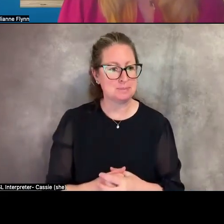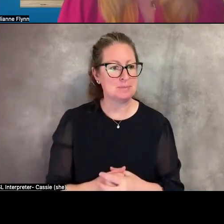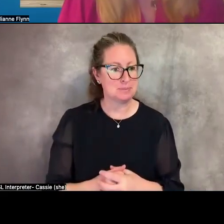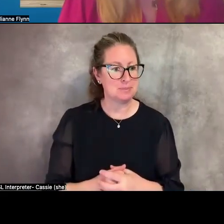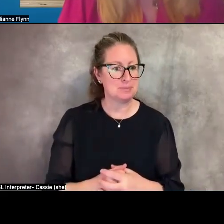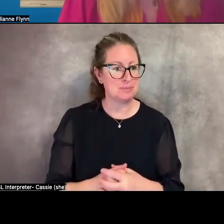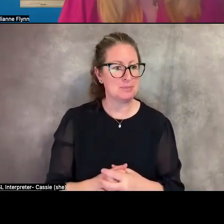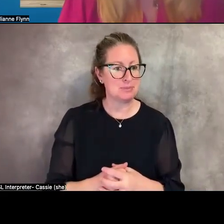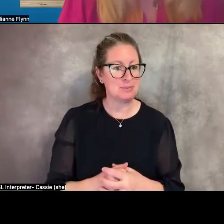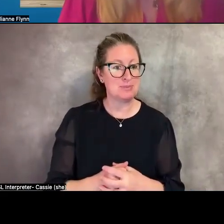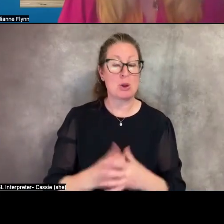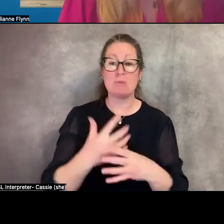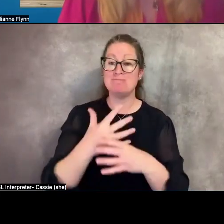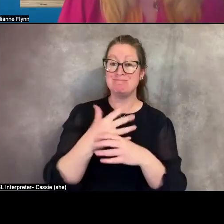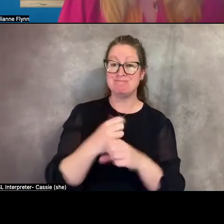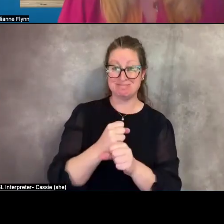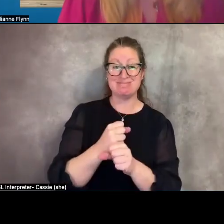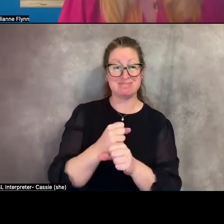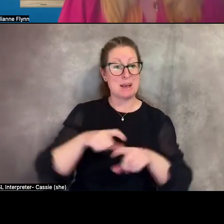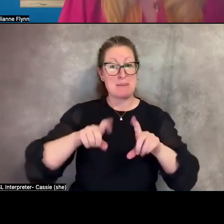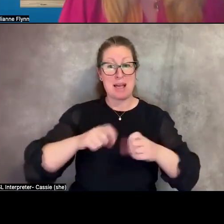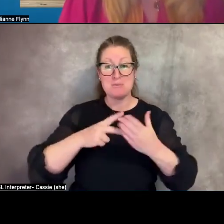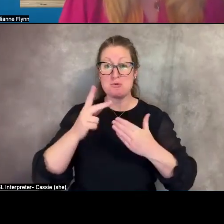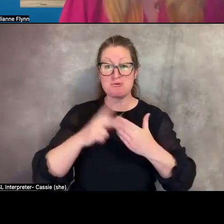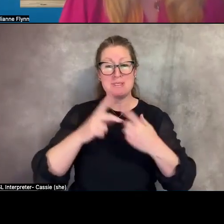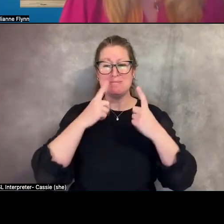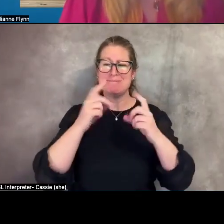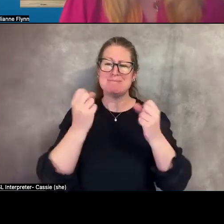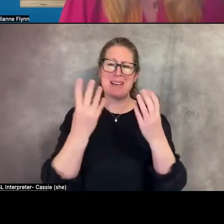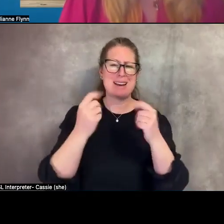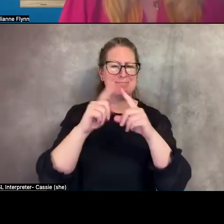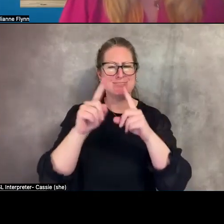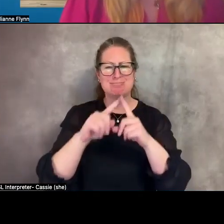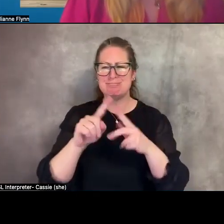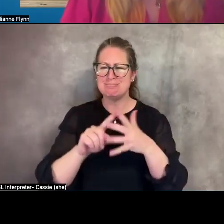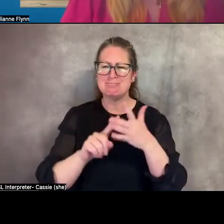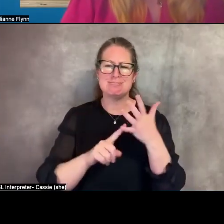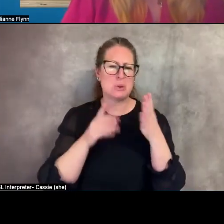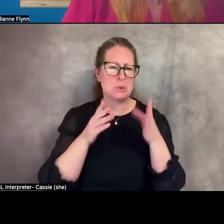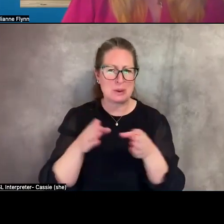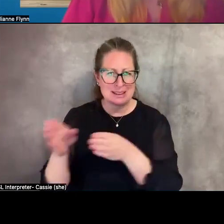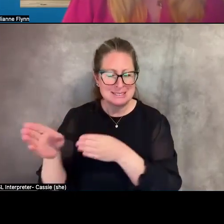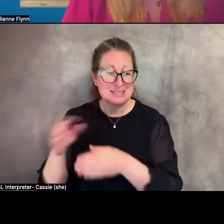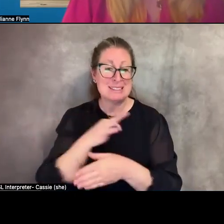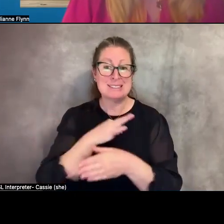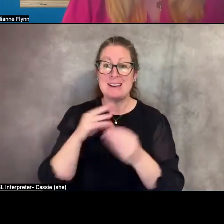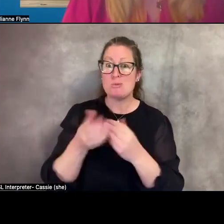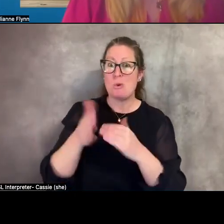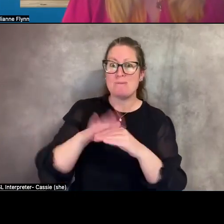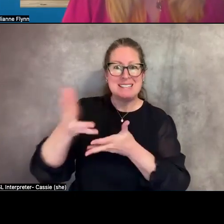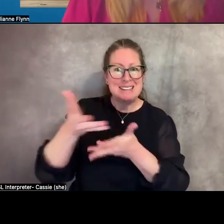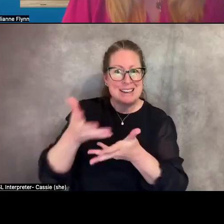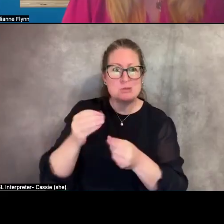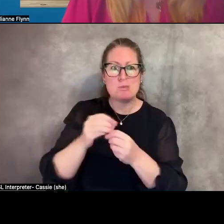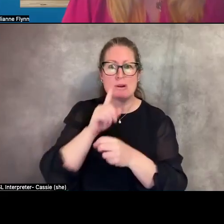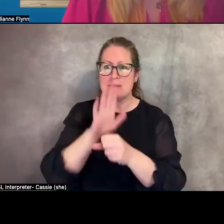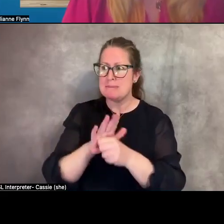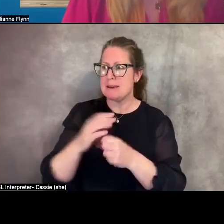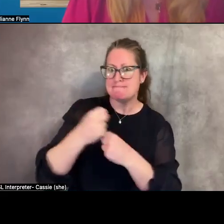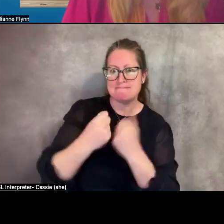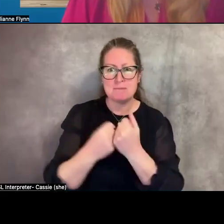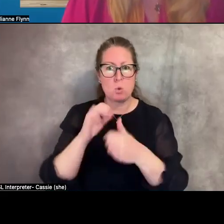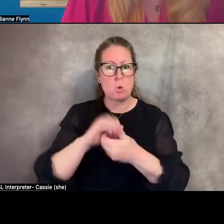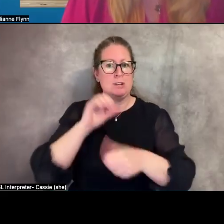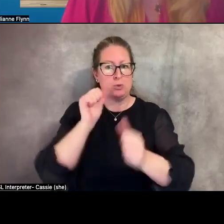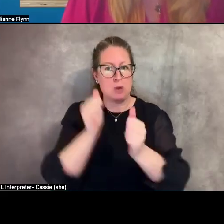in summary, the pilot program was successful on so many different levels. Staff engagement and commitment to working together differently and